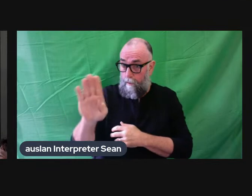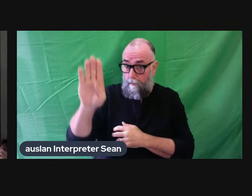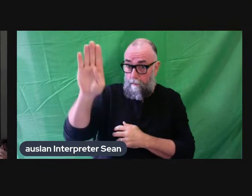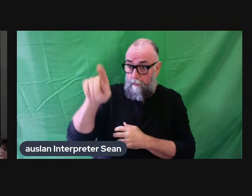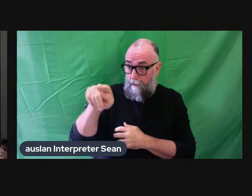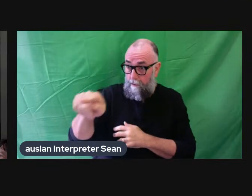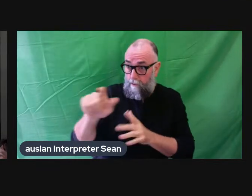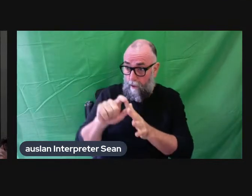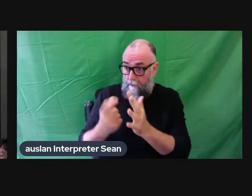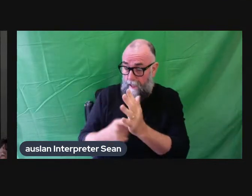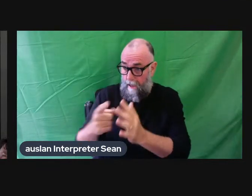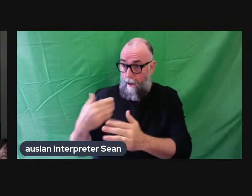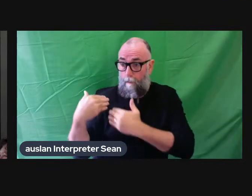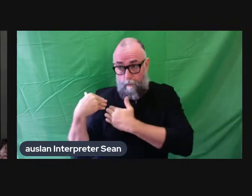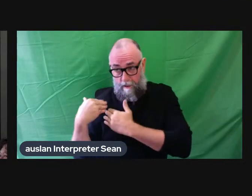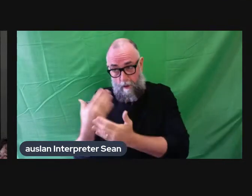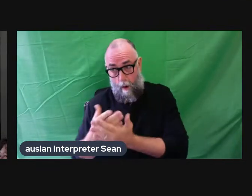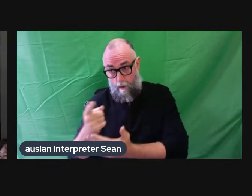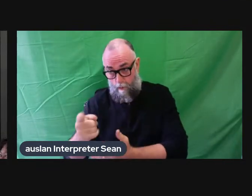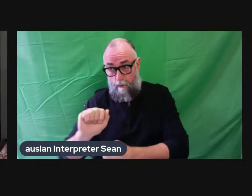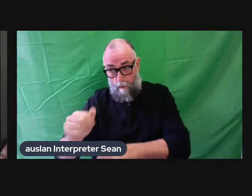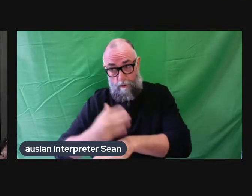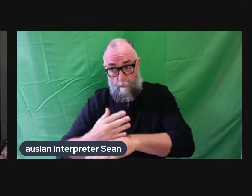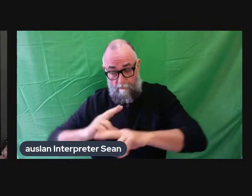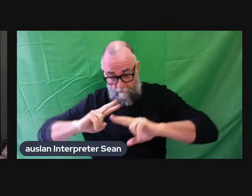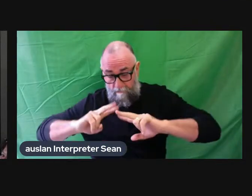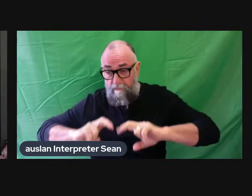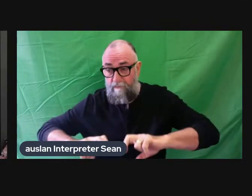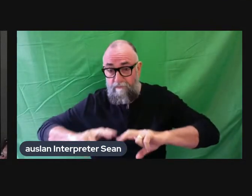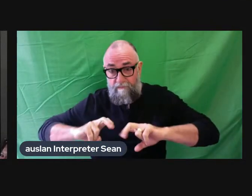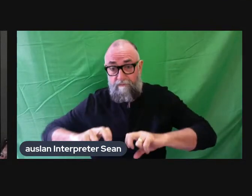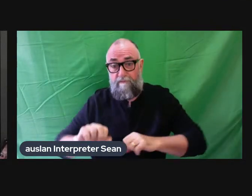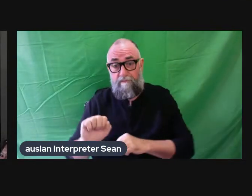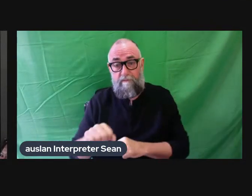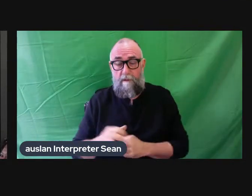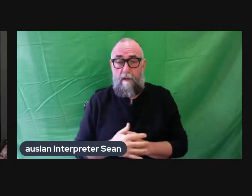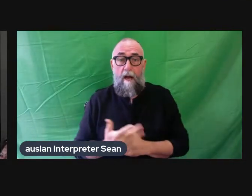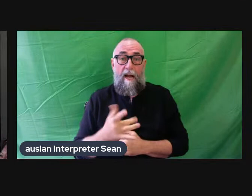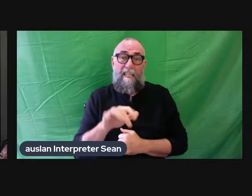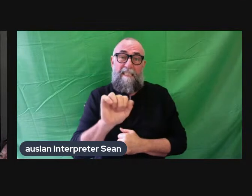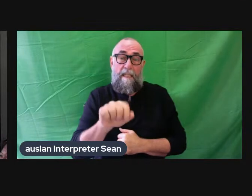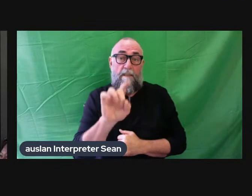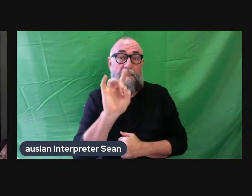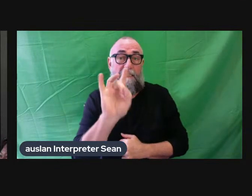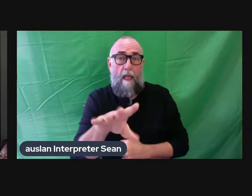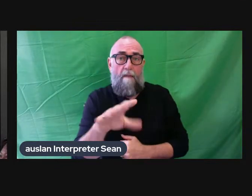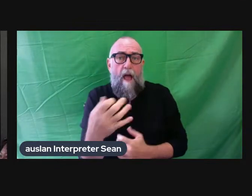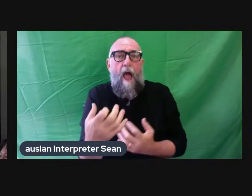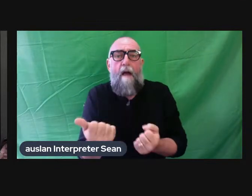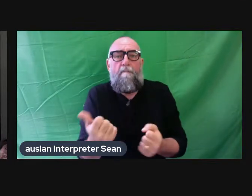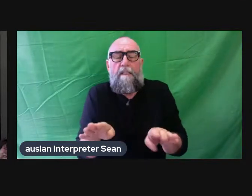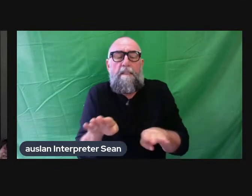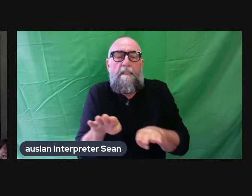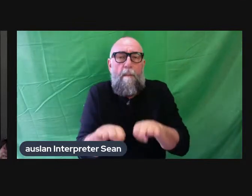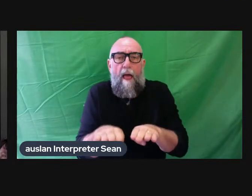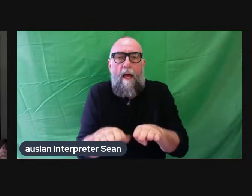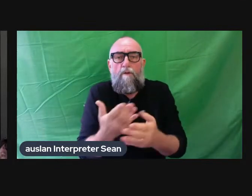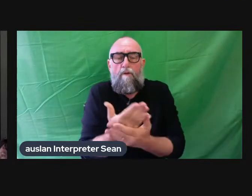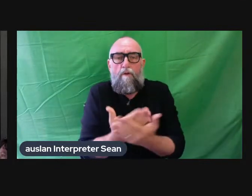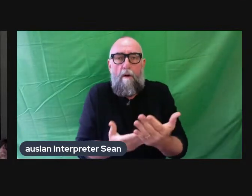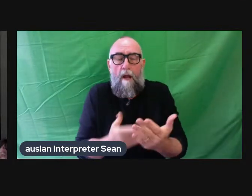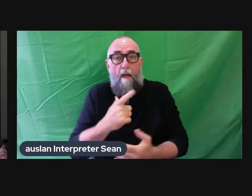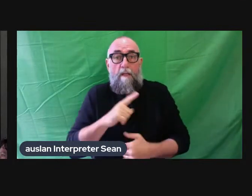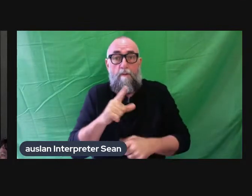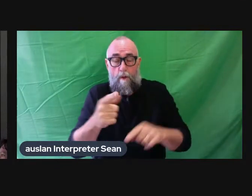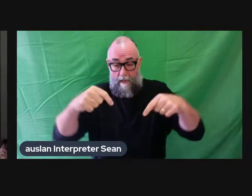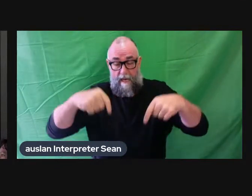Absolutely no pressure. Well, okay, maybe a little bit of pressure. But of course, you've all got those stories yourselves, and that's why you're here, because you've